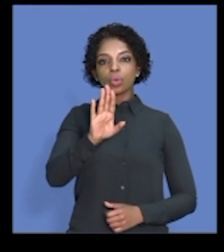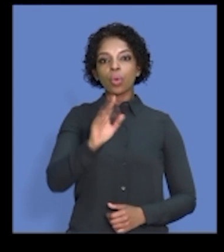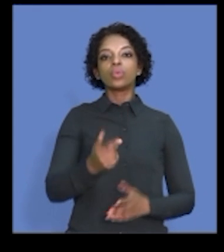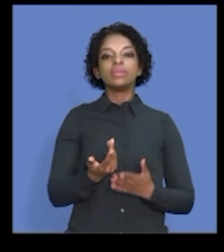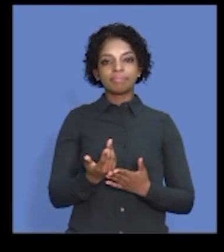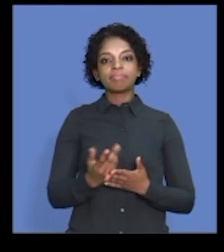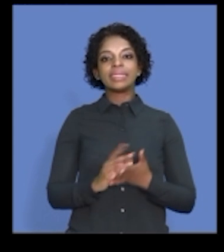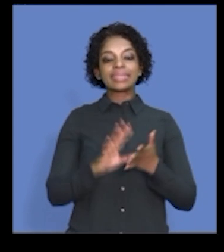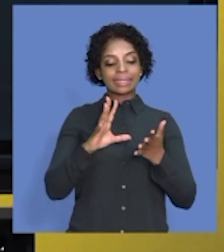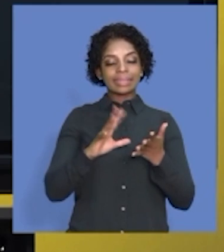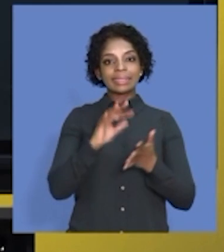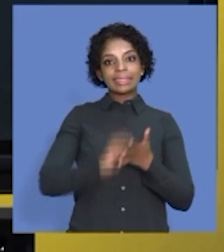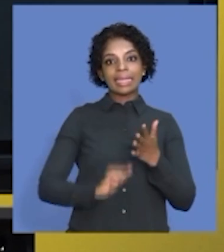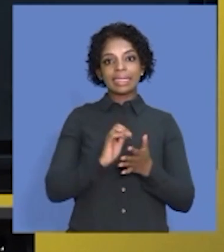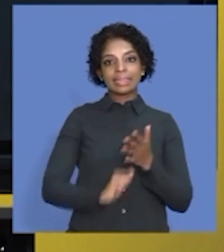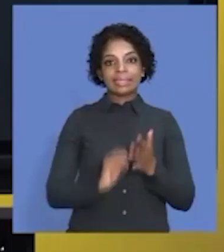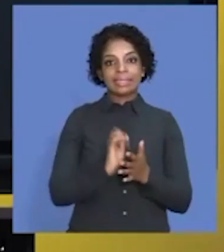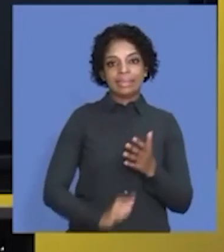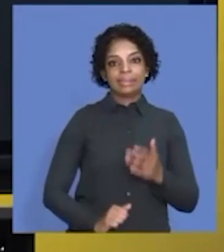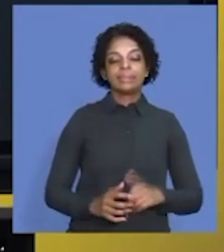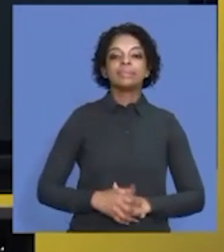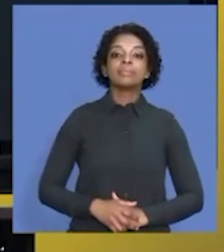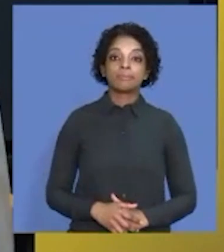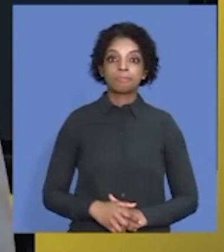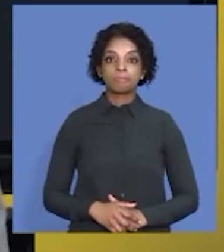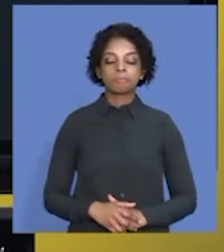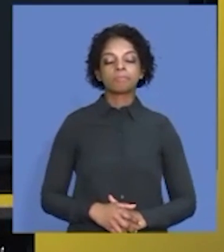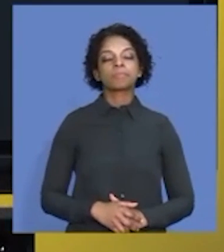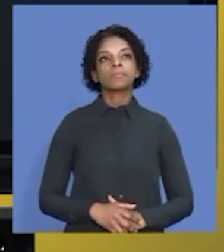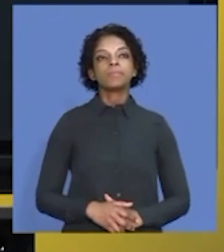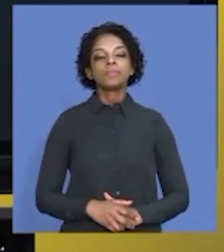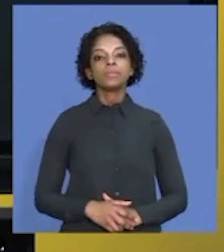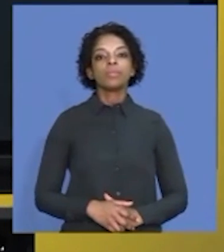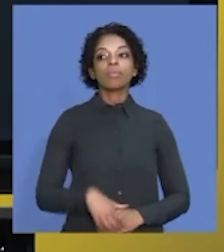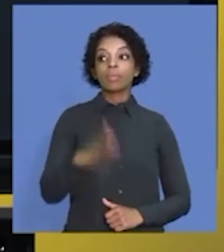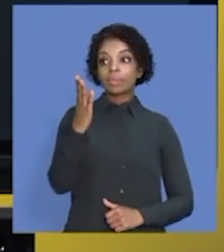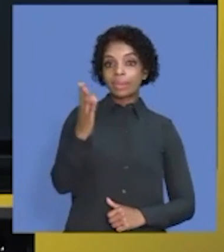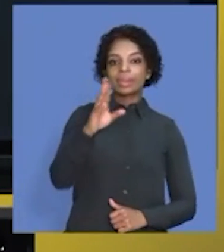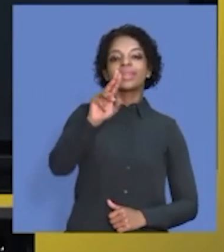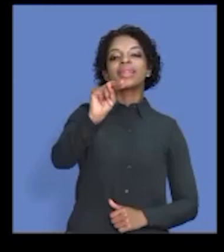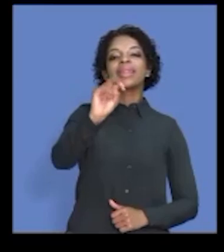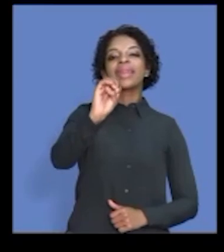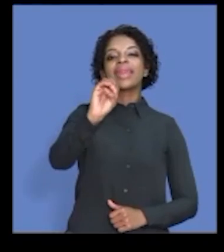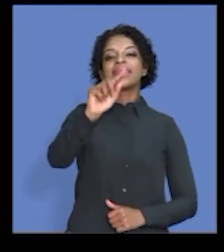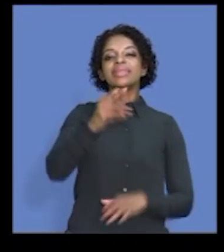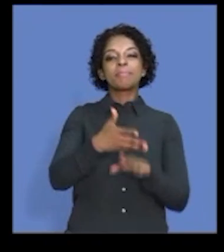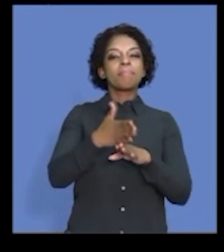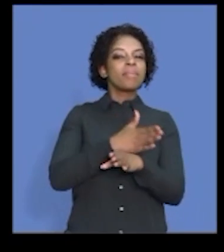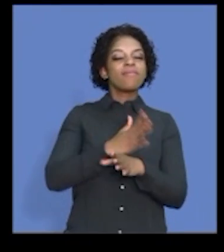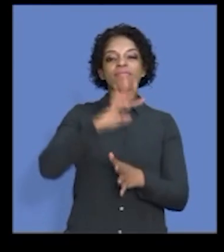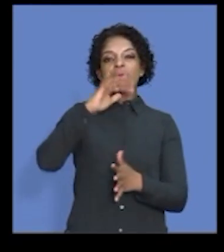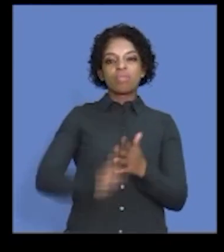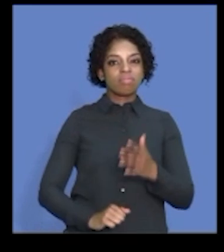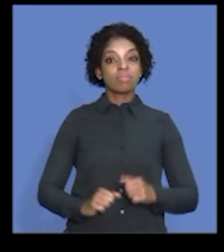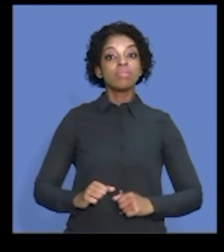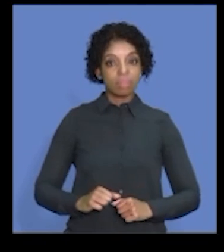saying. Gross salary less your deductions. Okay. So if that's my net salary,